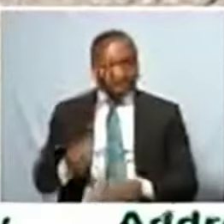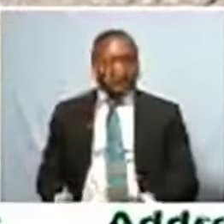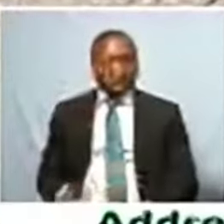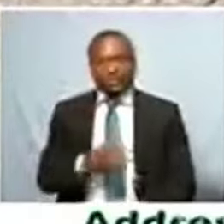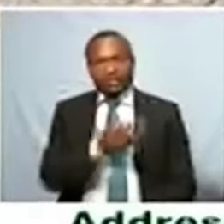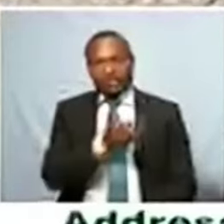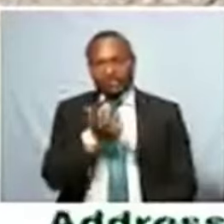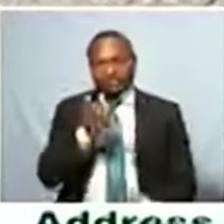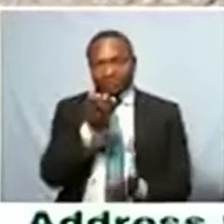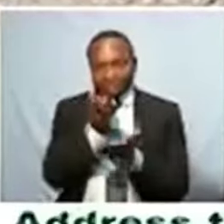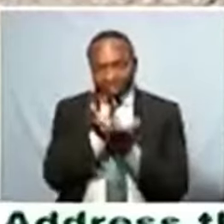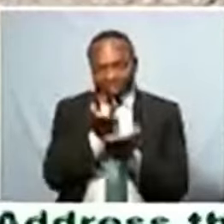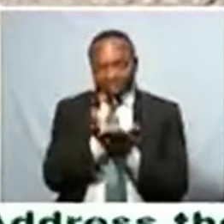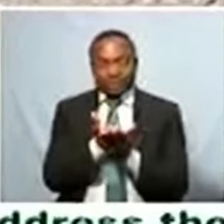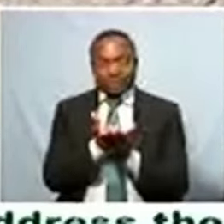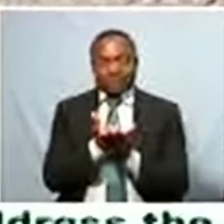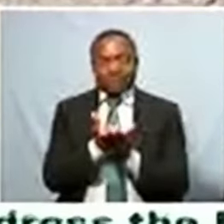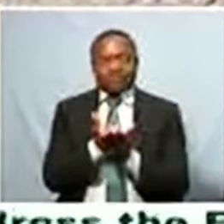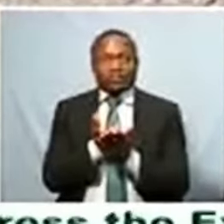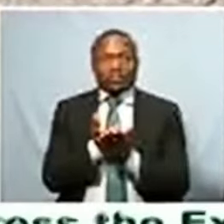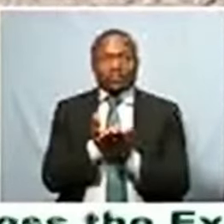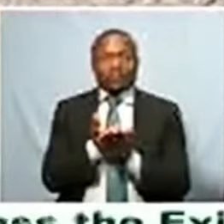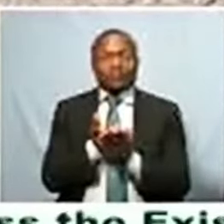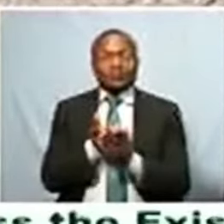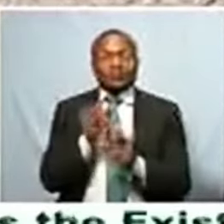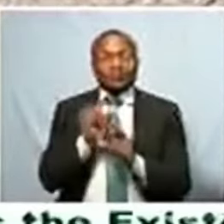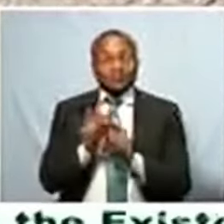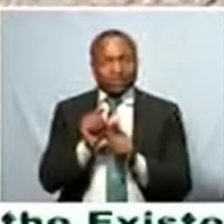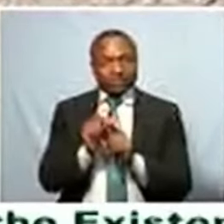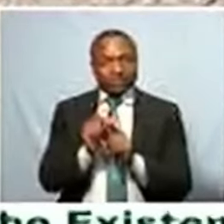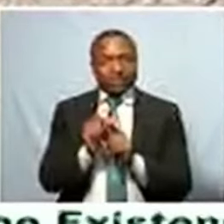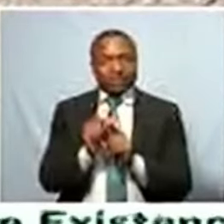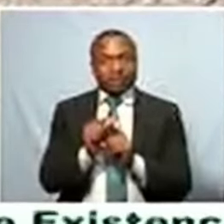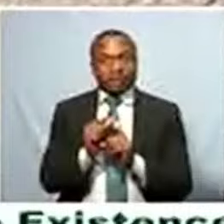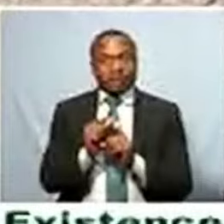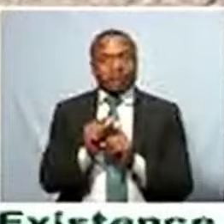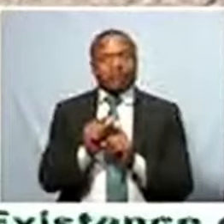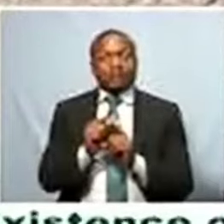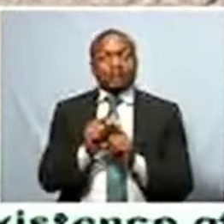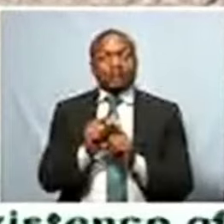another motion where a word escalating brought problems.